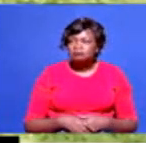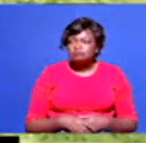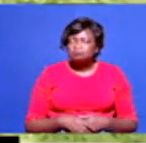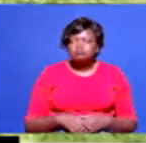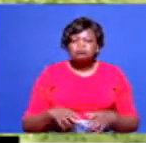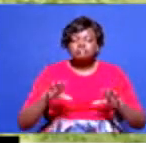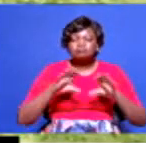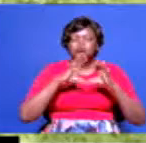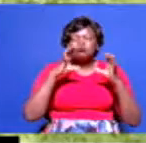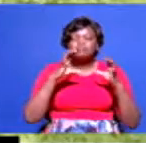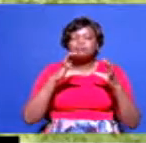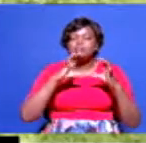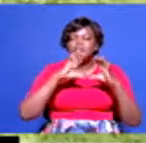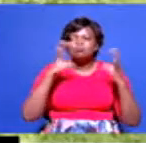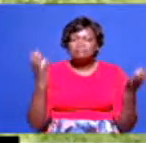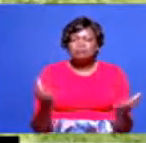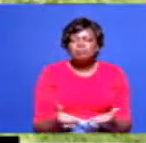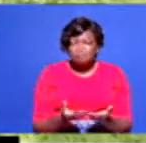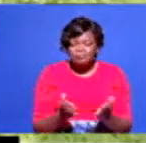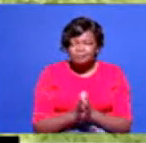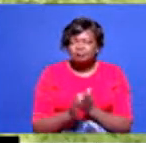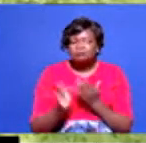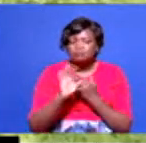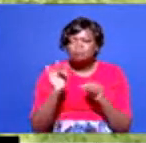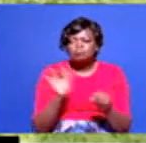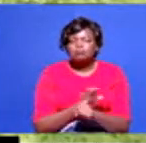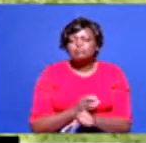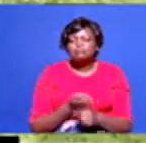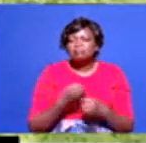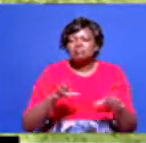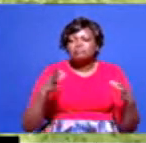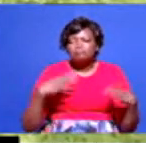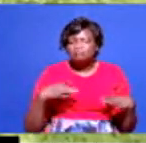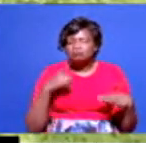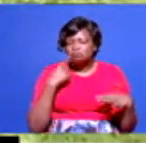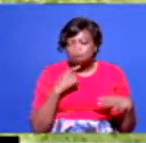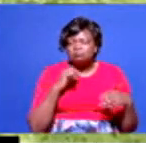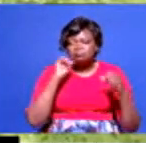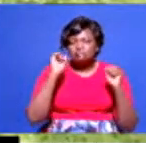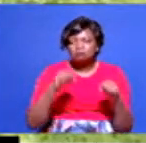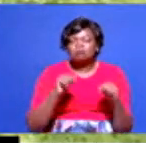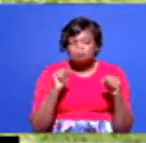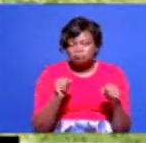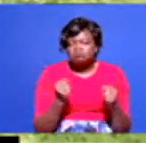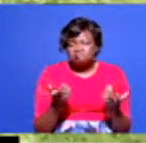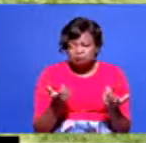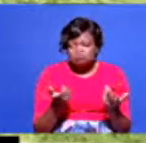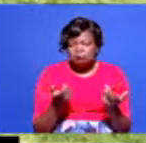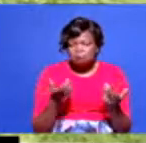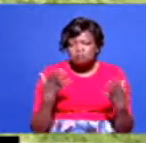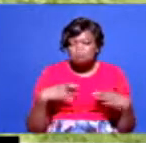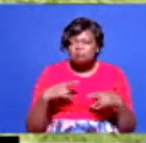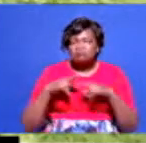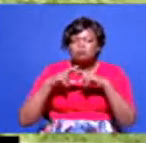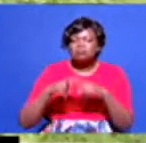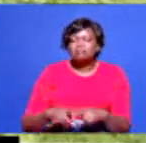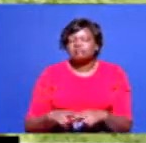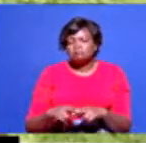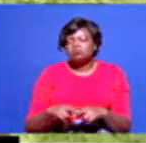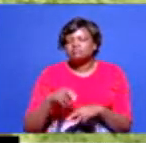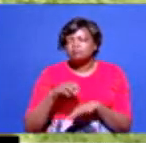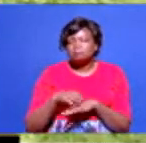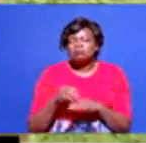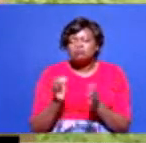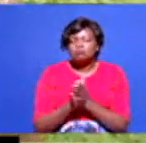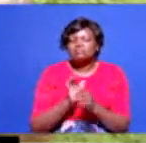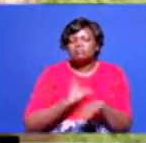na dunia imepoteza mtu ambaye angeweza kuangaliwa na watu kusoma mengi na ushauri